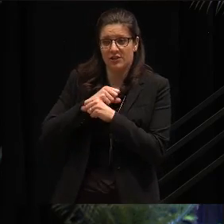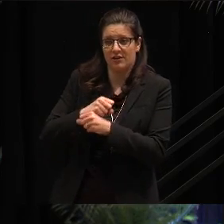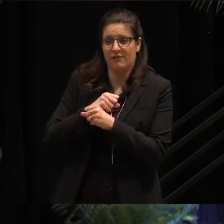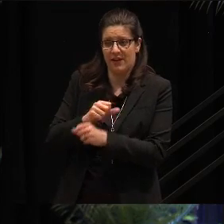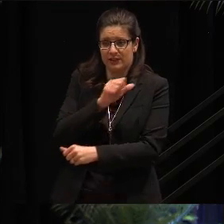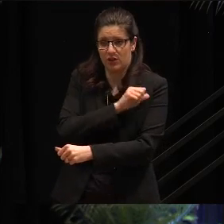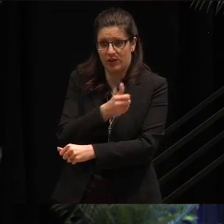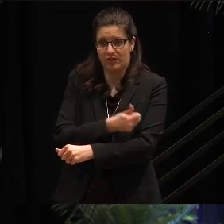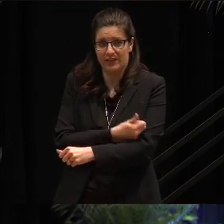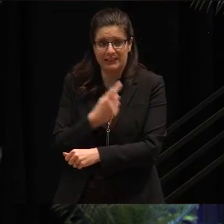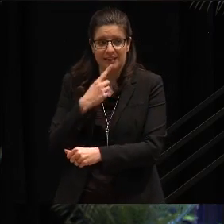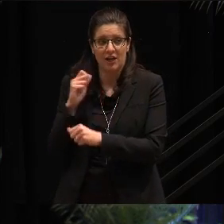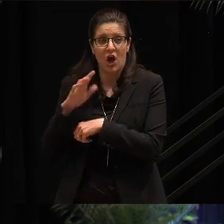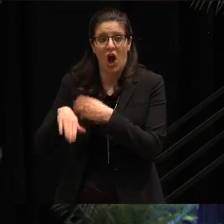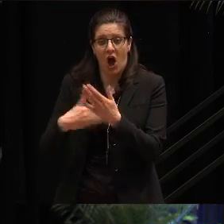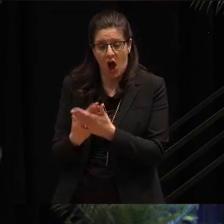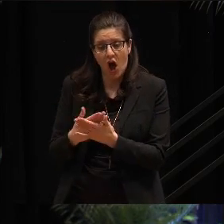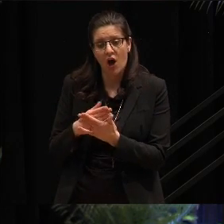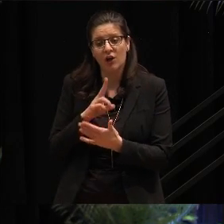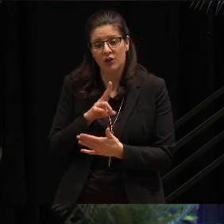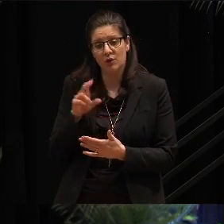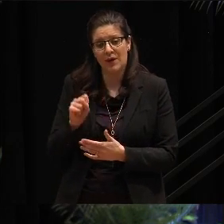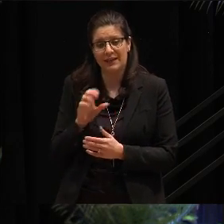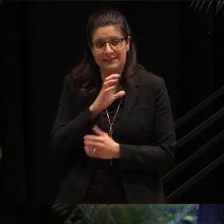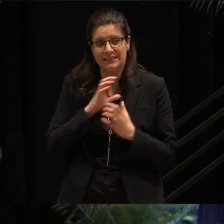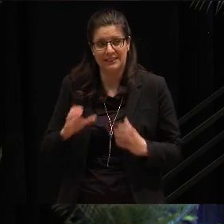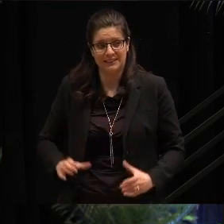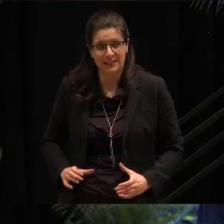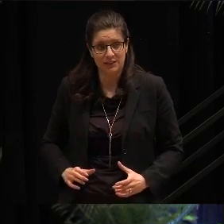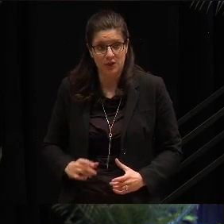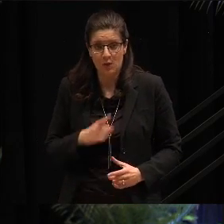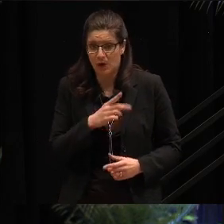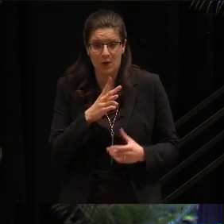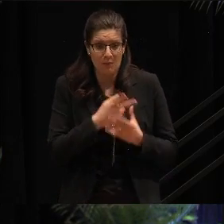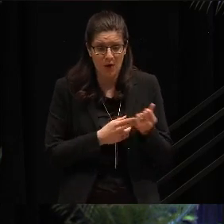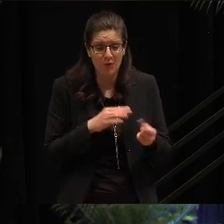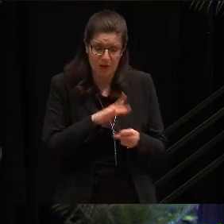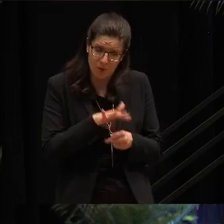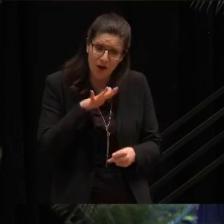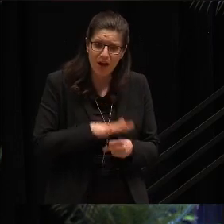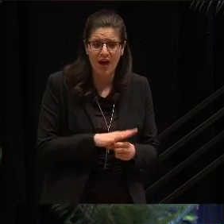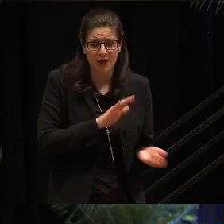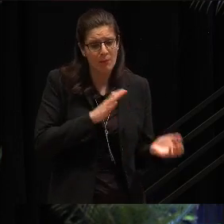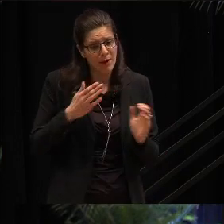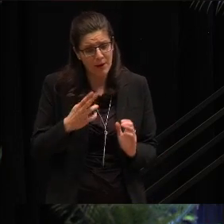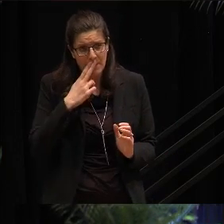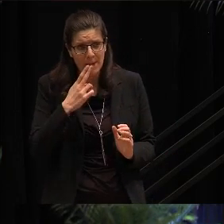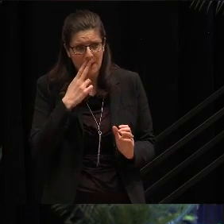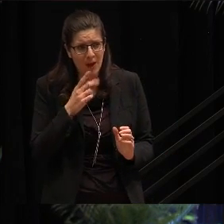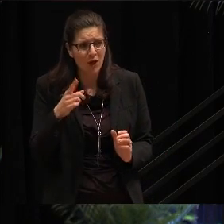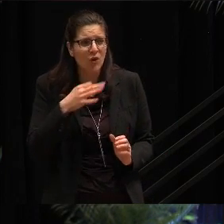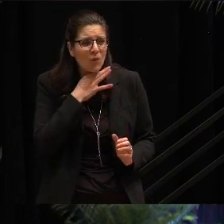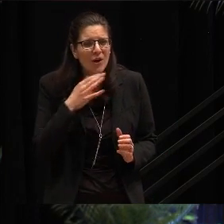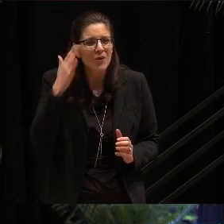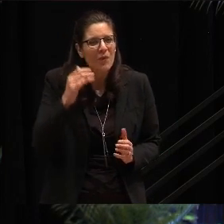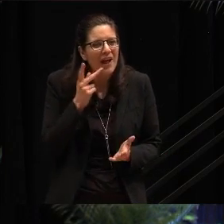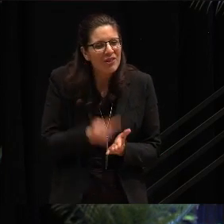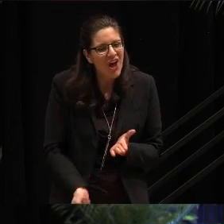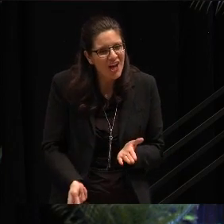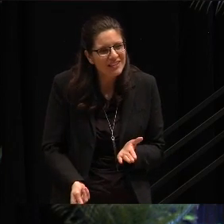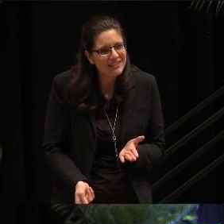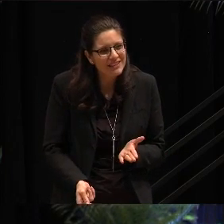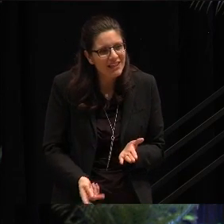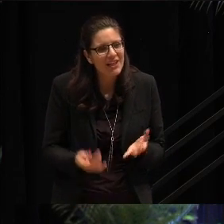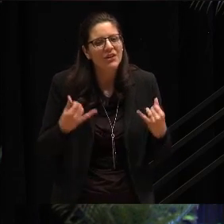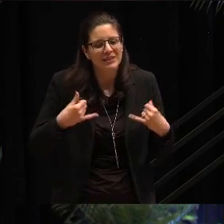criminalizing every single U.S. citizen? Were you as outraged then? Were you, sir, as outraged then? Were you using Hitler tropes then for Barack Obama? You guys wonder why you lost. You